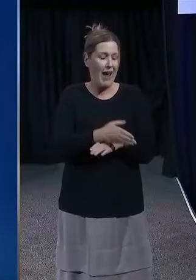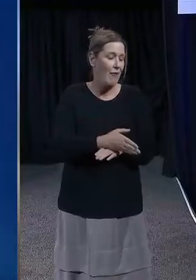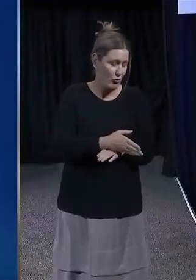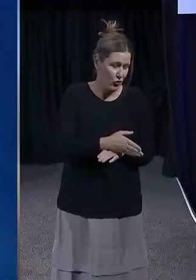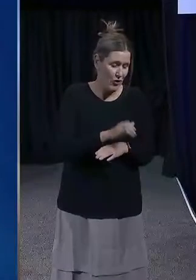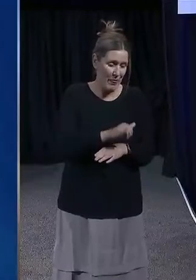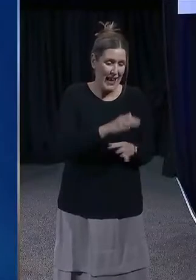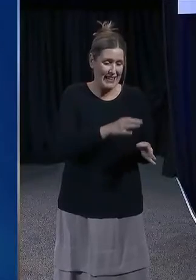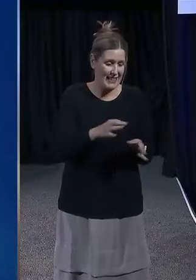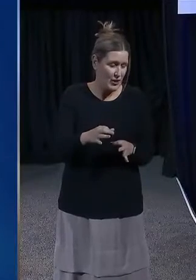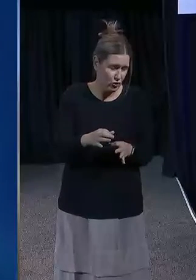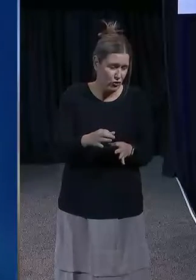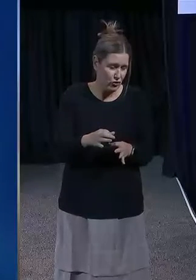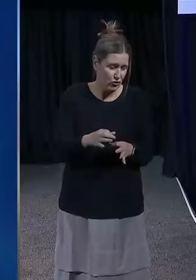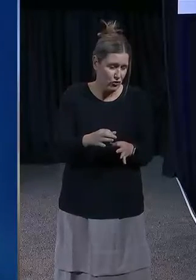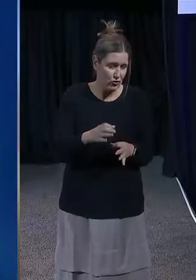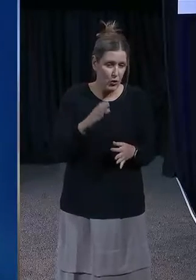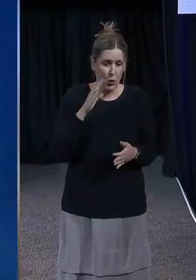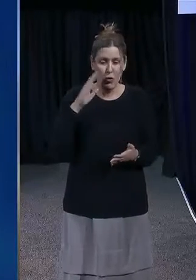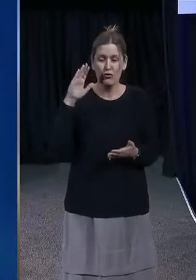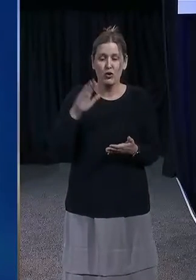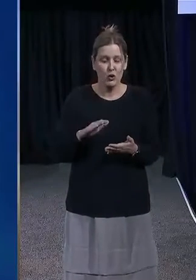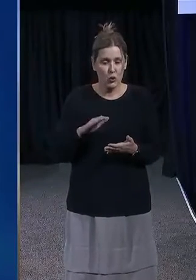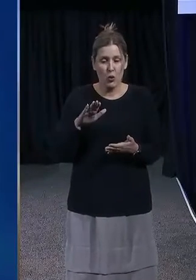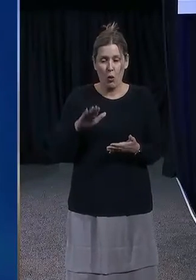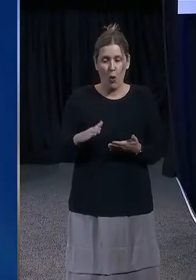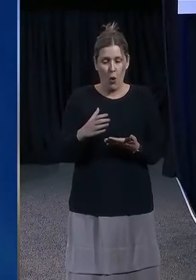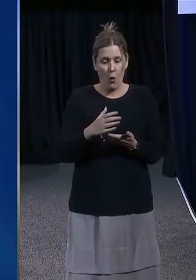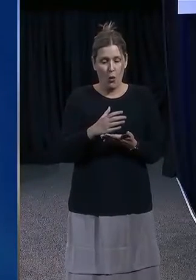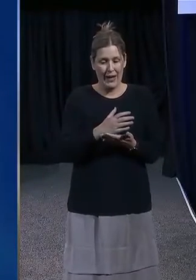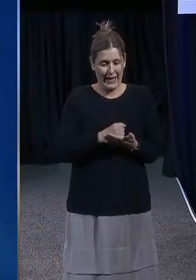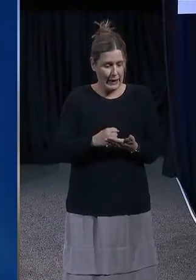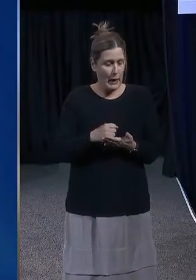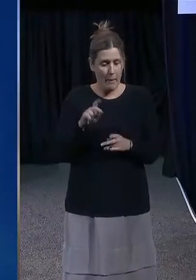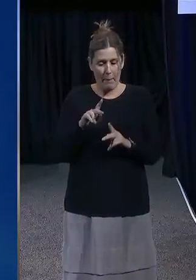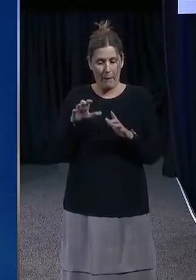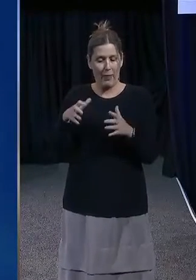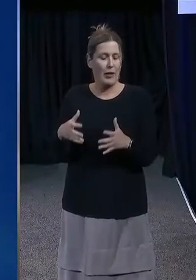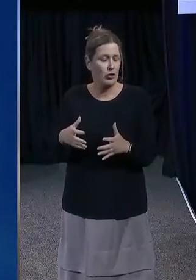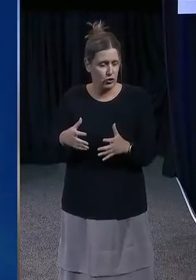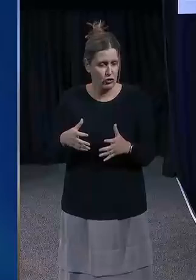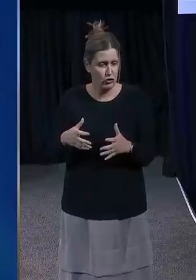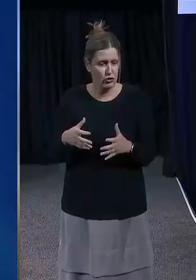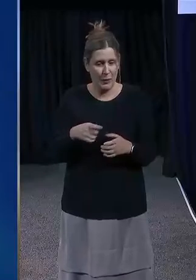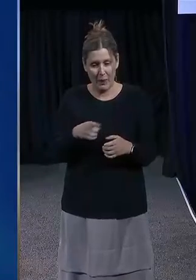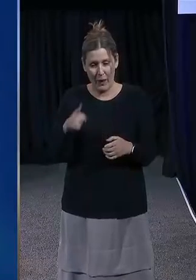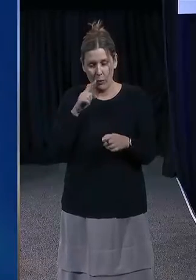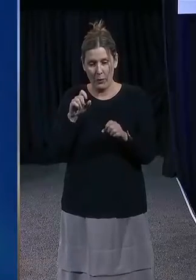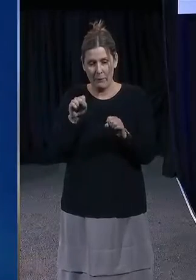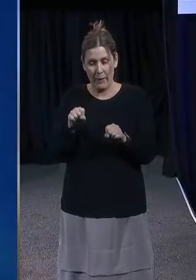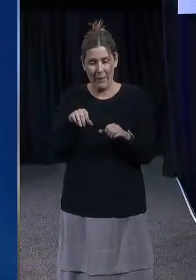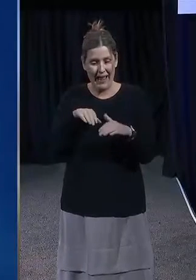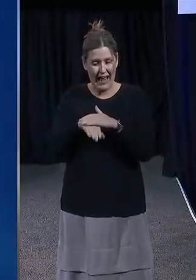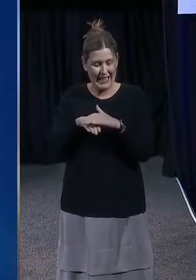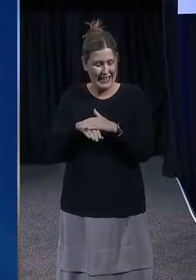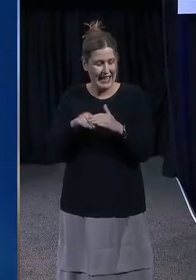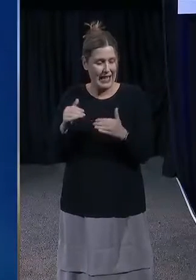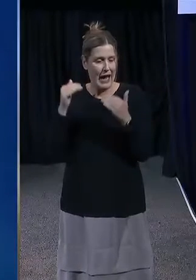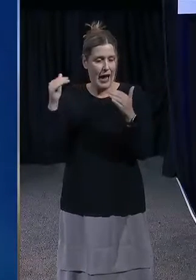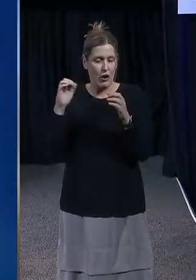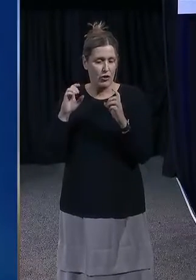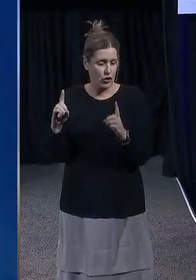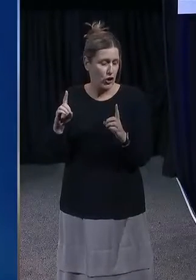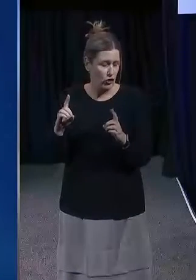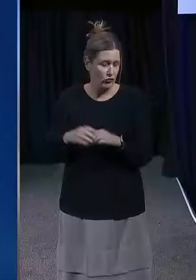reduced the number of lower income and minoritized populations that would be able to access higher education.